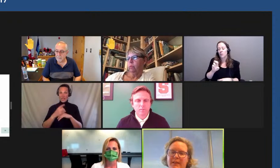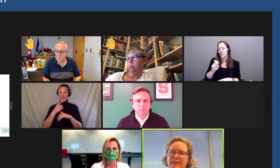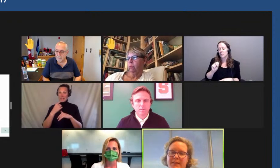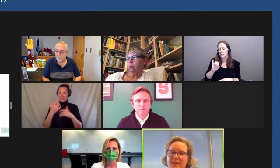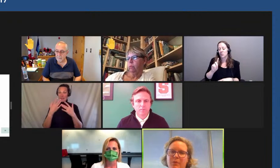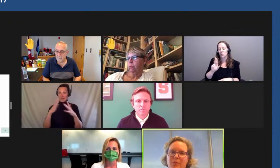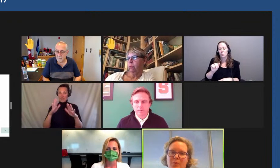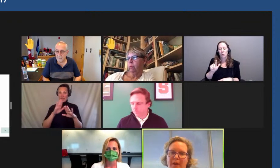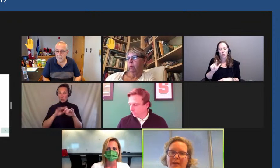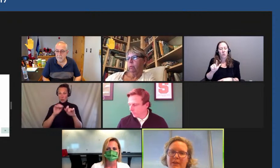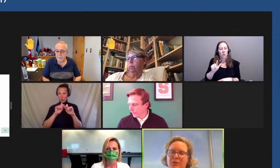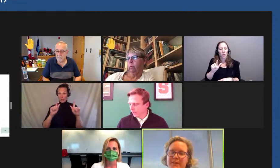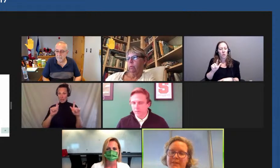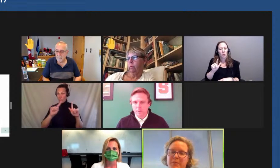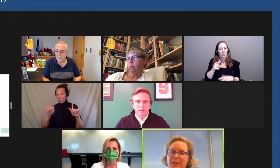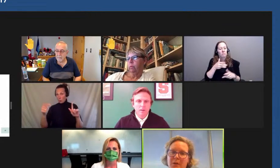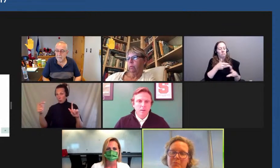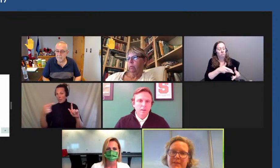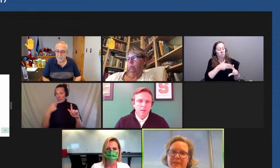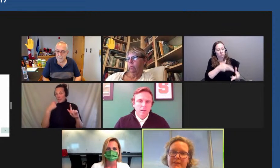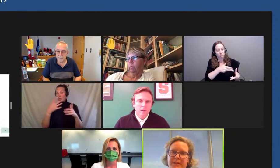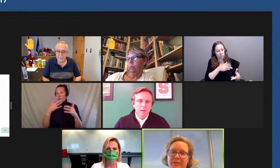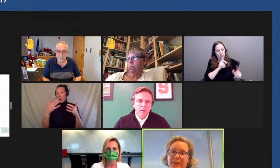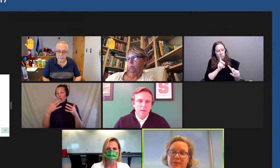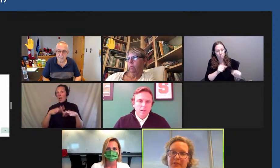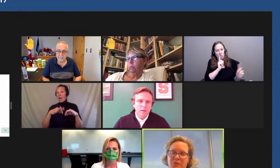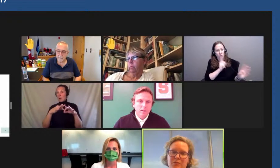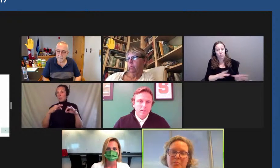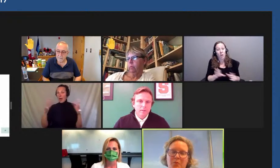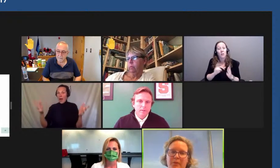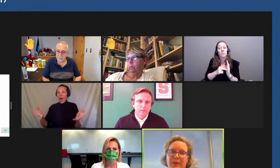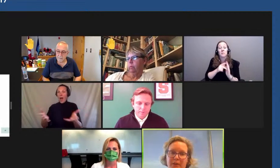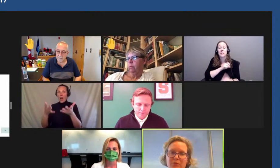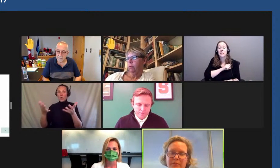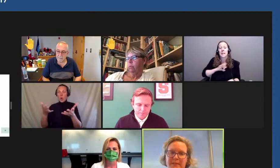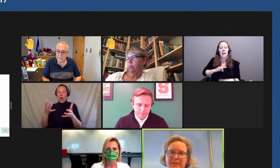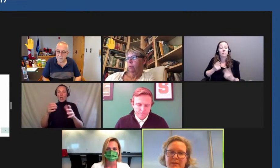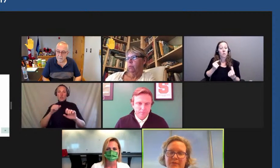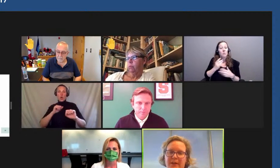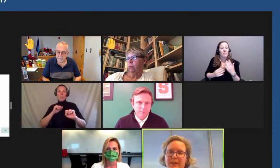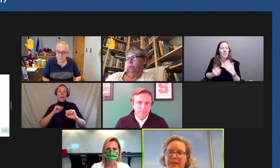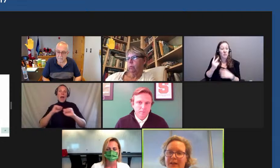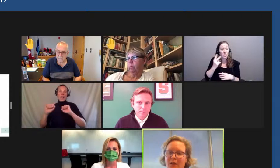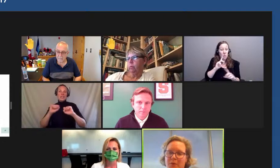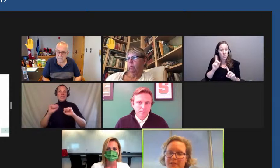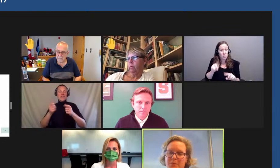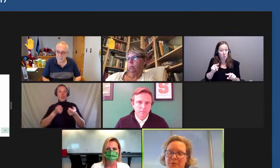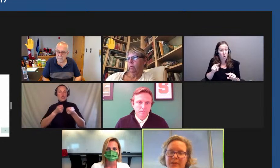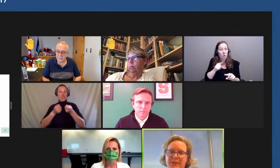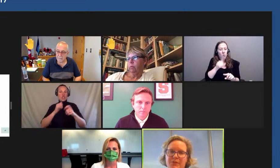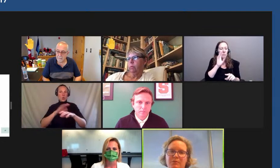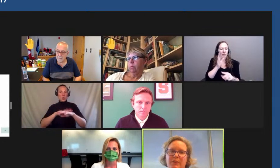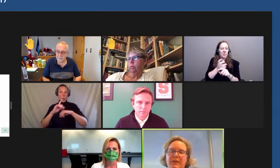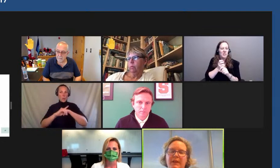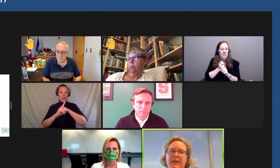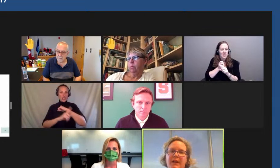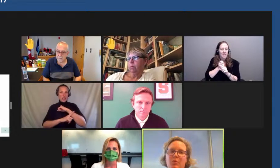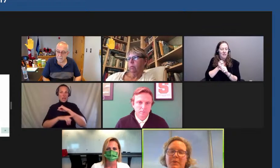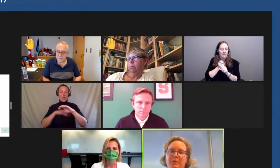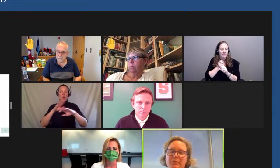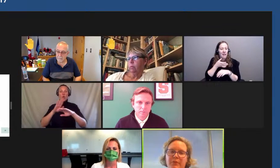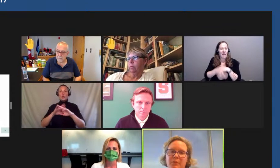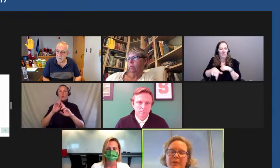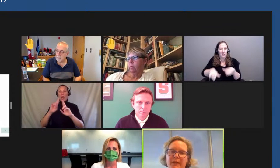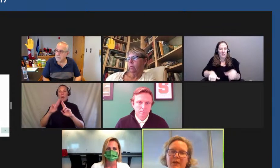basically staff will go away using some of the options that are identified in the phase 2 report that you'll receive once this briefing is over. We'll